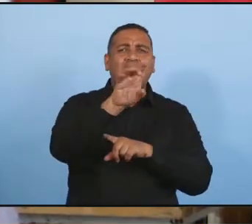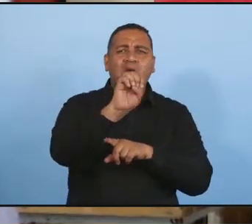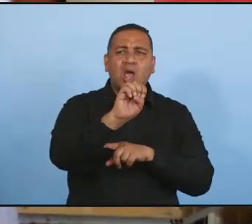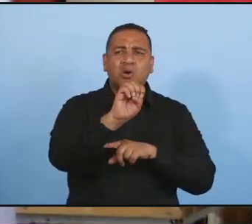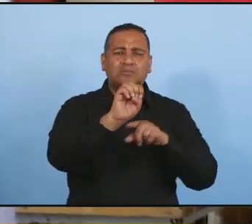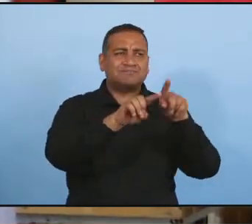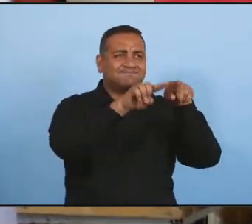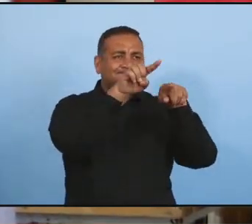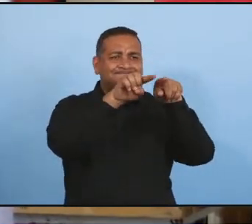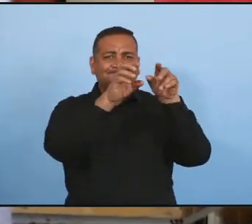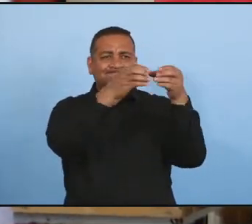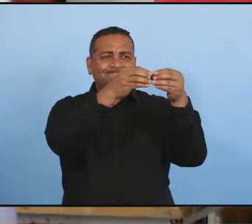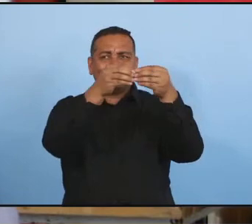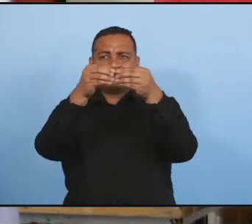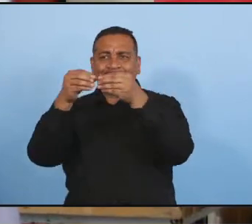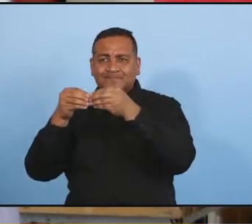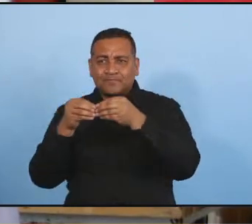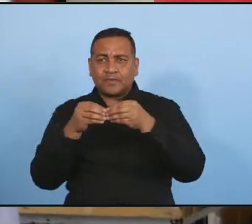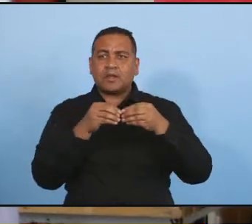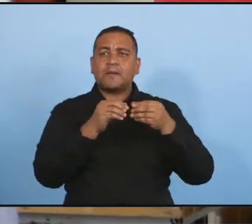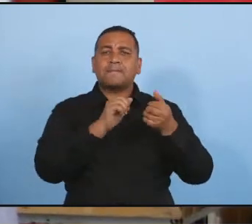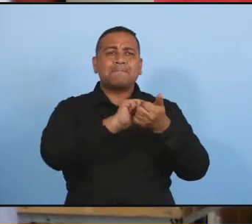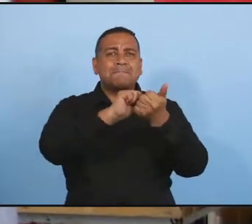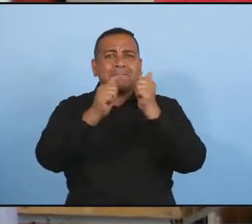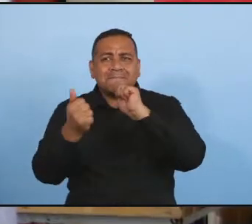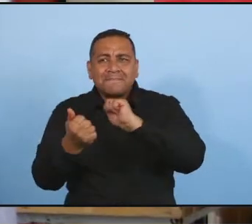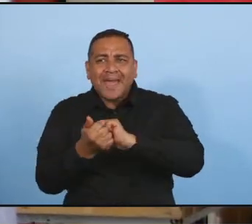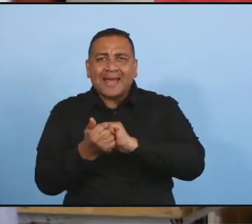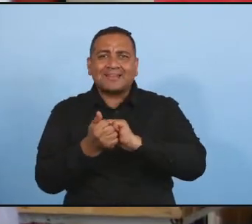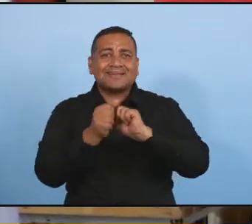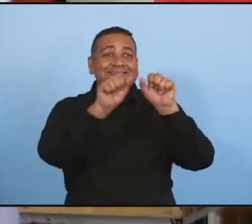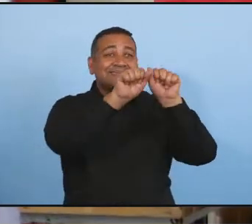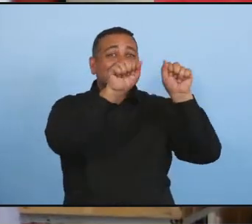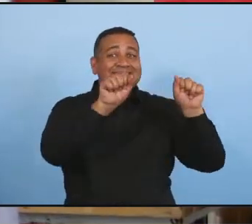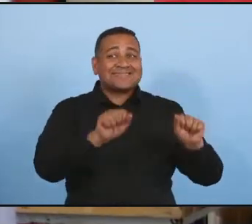mathematical coordinate system. Okay.